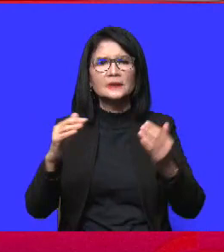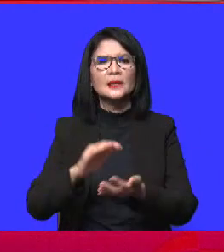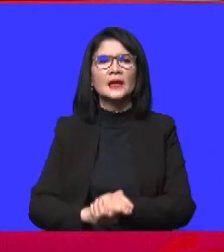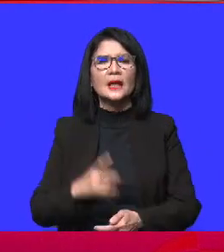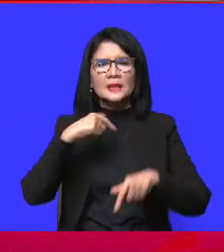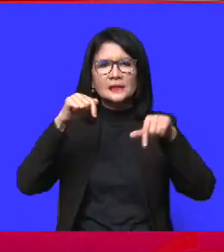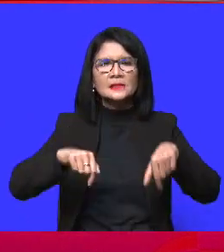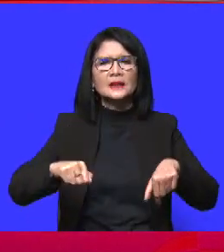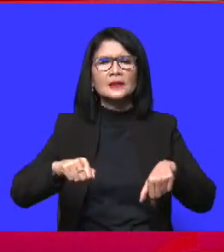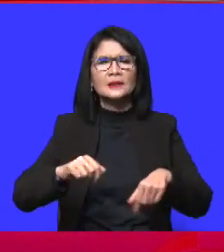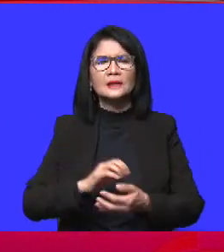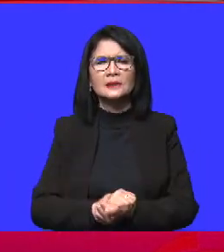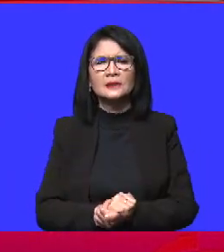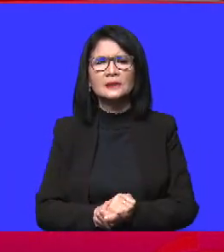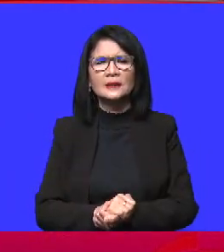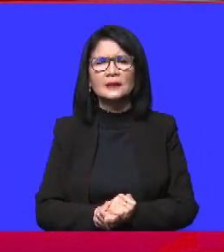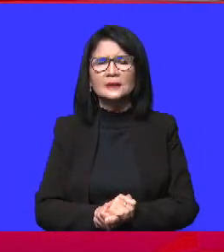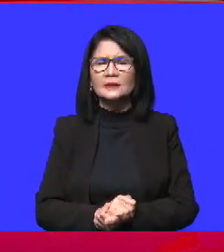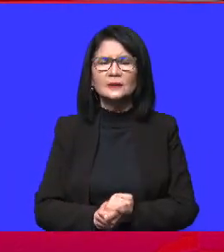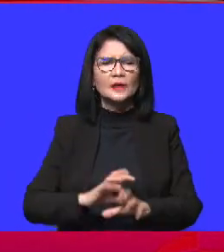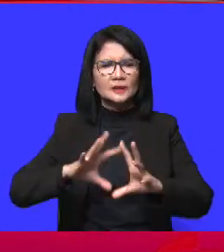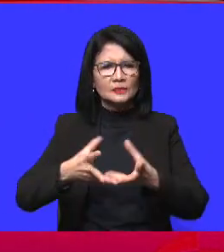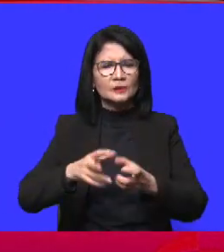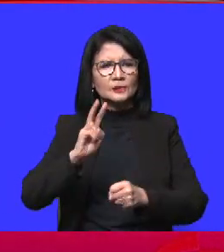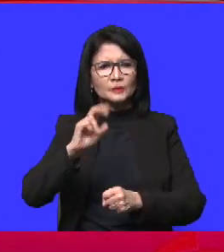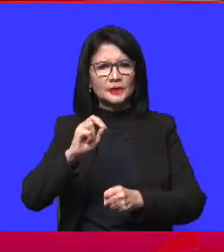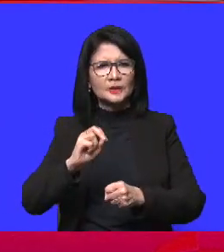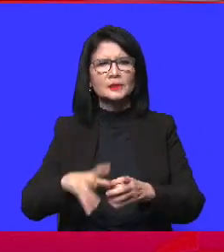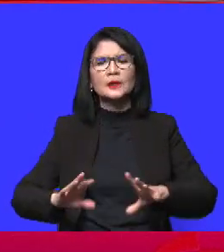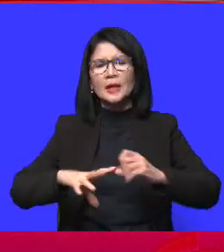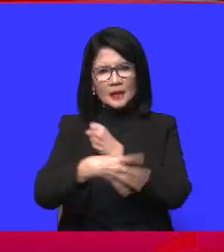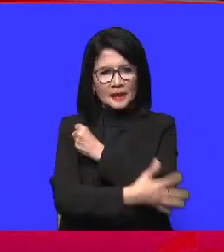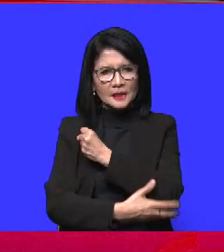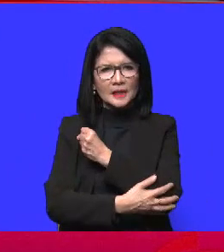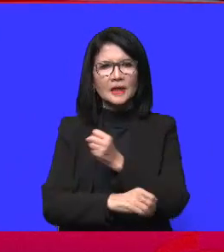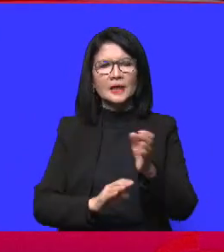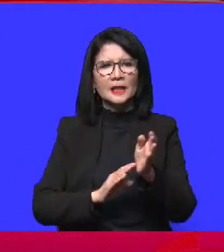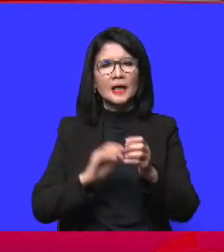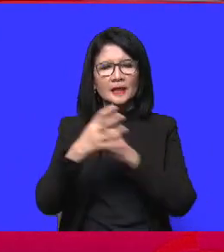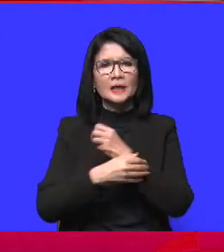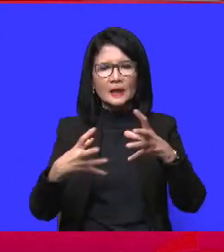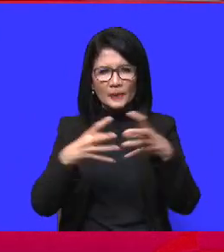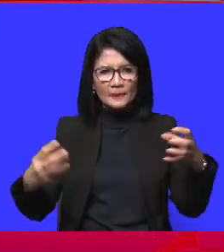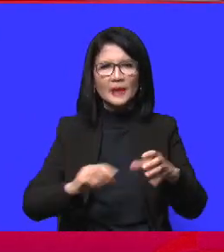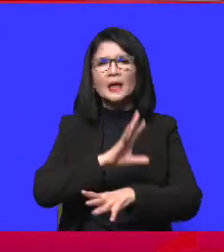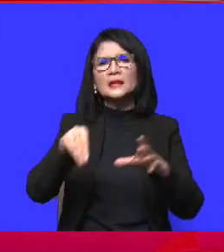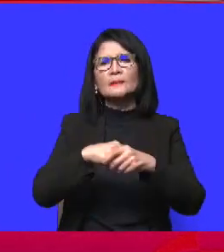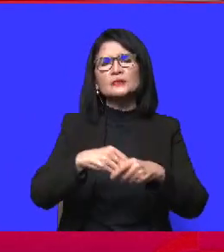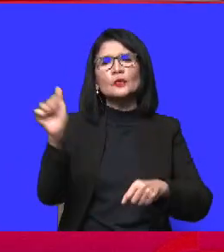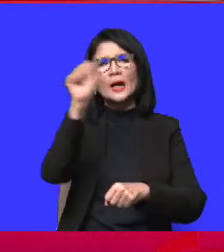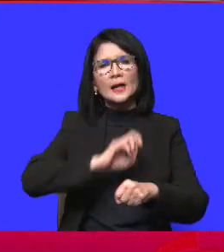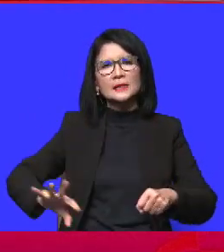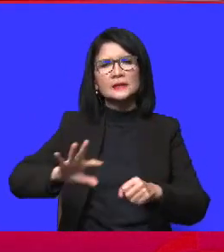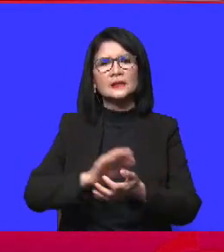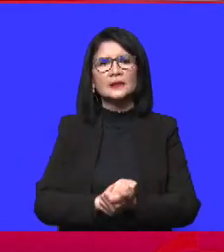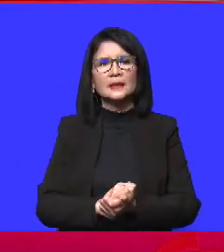having dramatic global consequences on the developing world, including right here in Asia. And let me